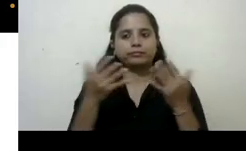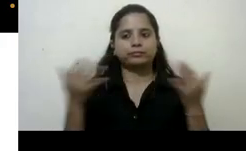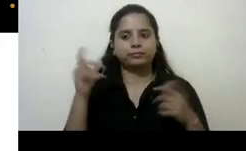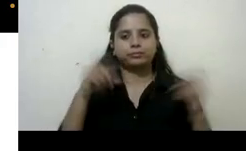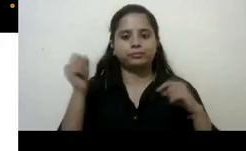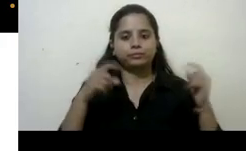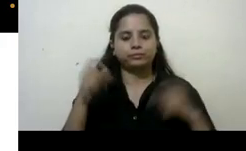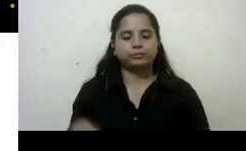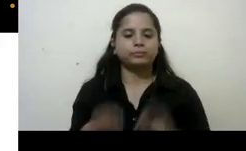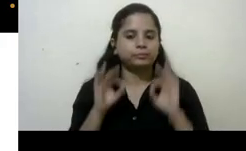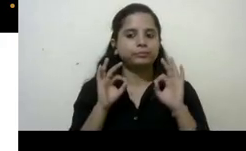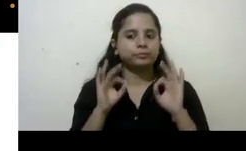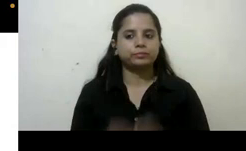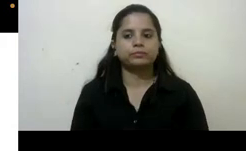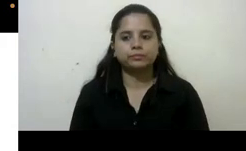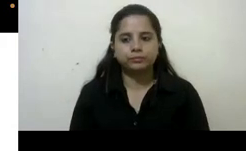Nice.